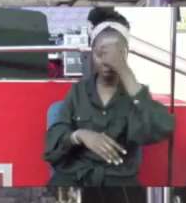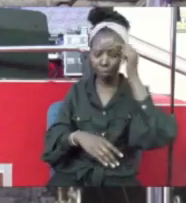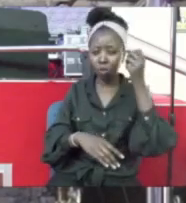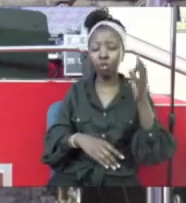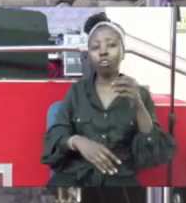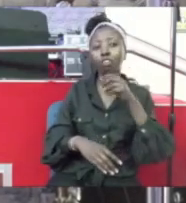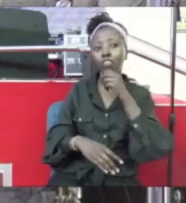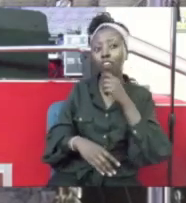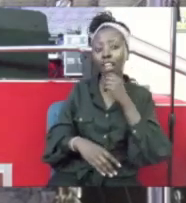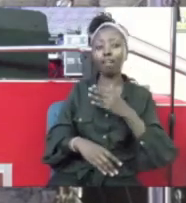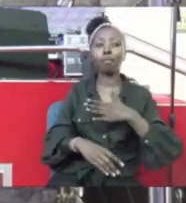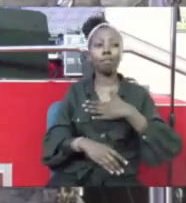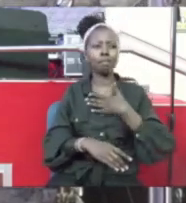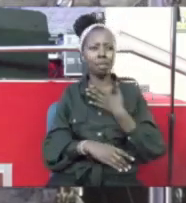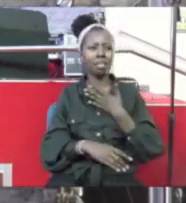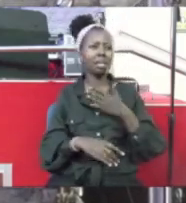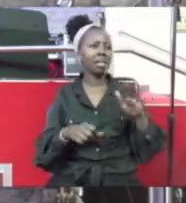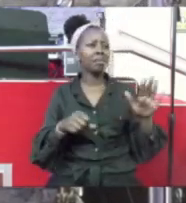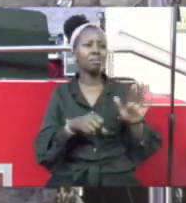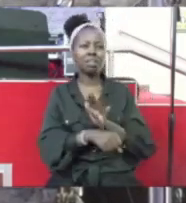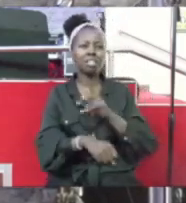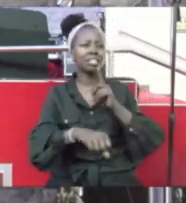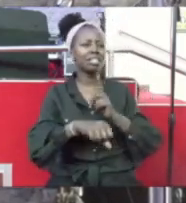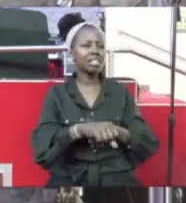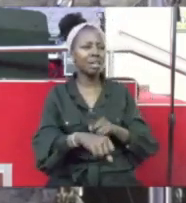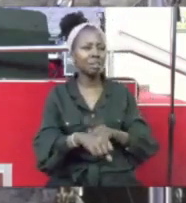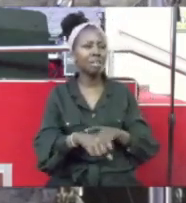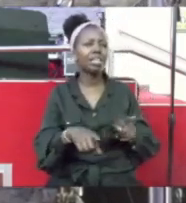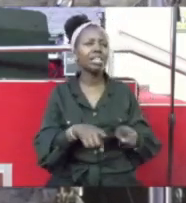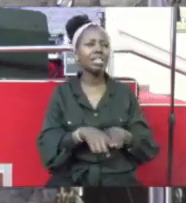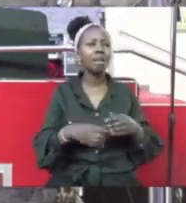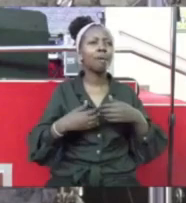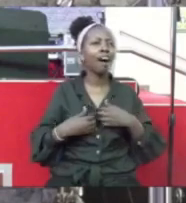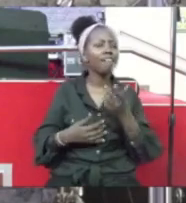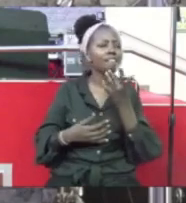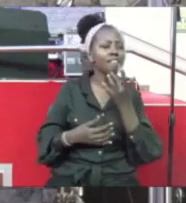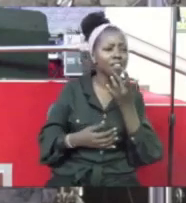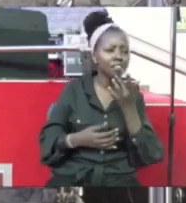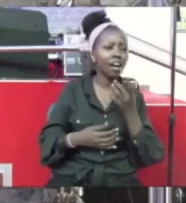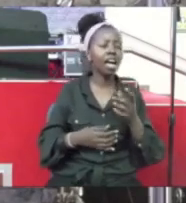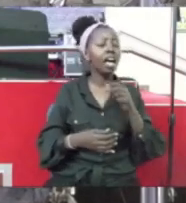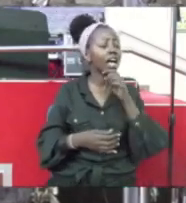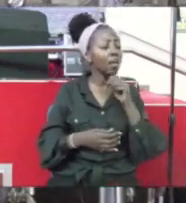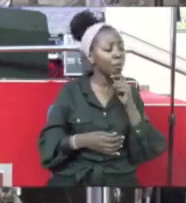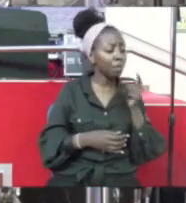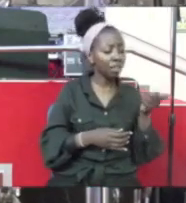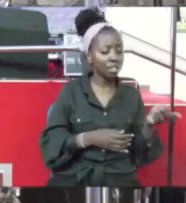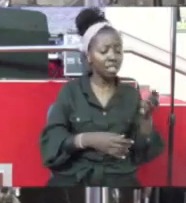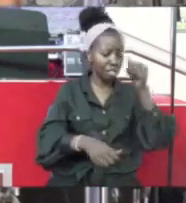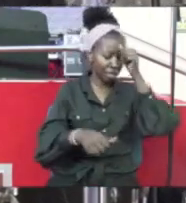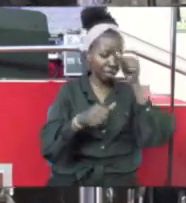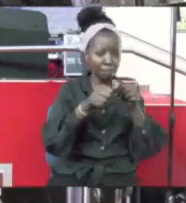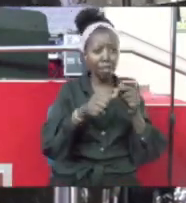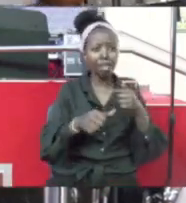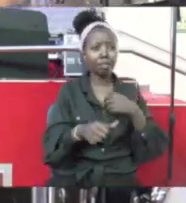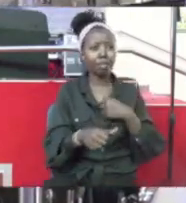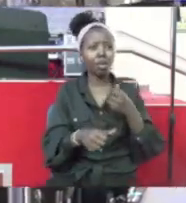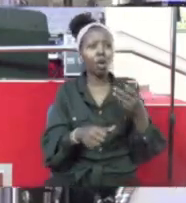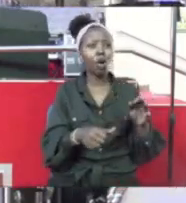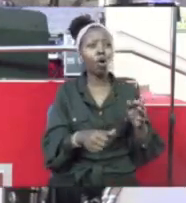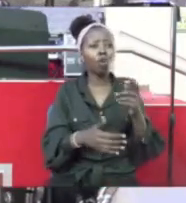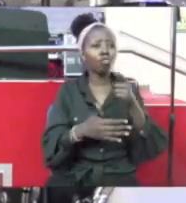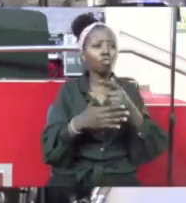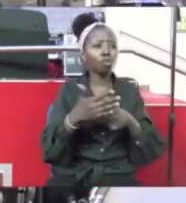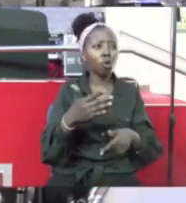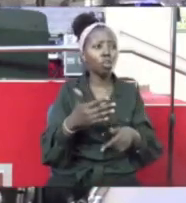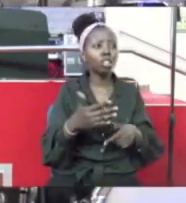baba yako. And many other times he had done favors and he has always reminded me. Na mara nyingi pia amenifanyia wema na akanikumbusha. I've done this for your